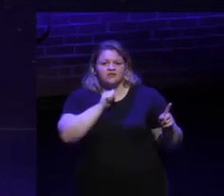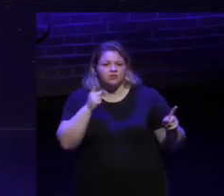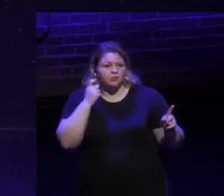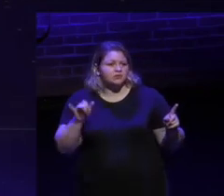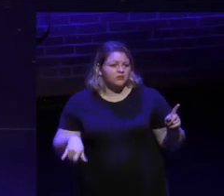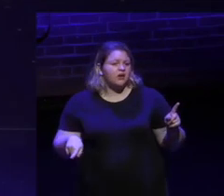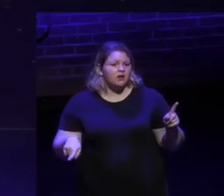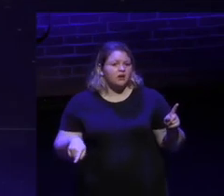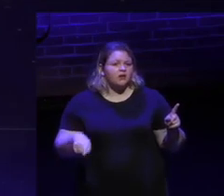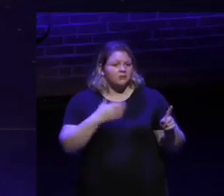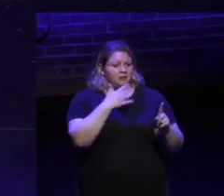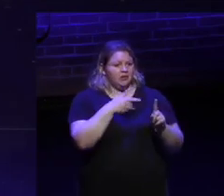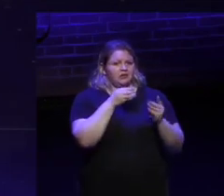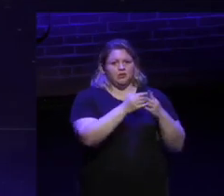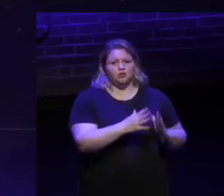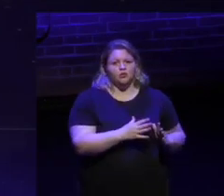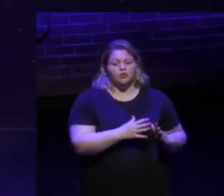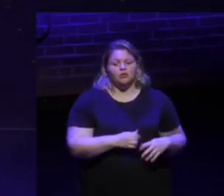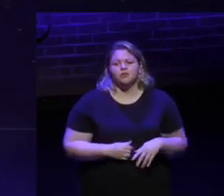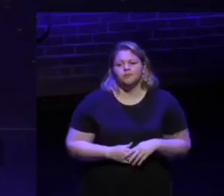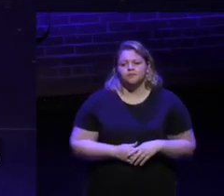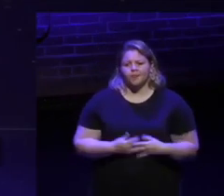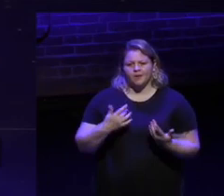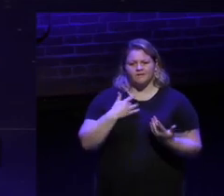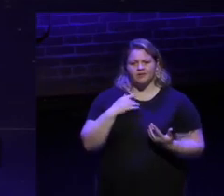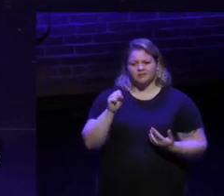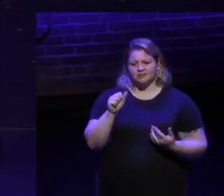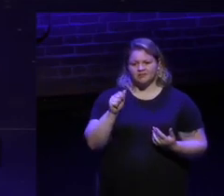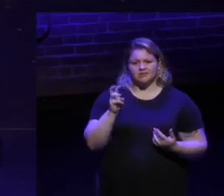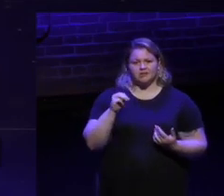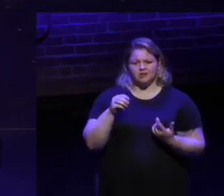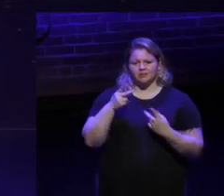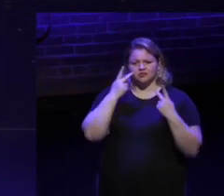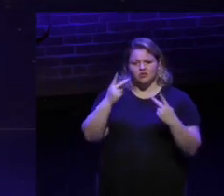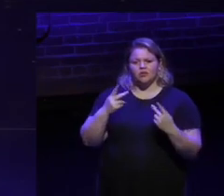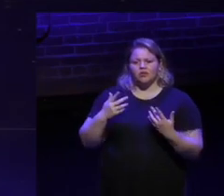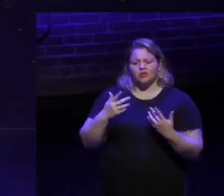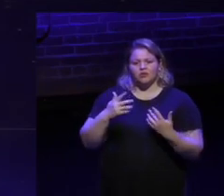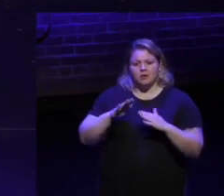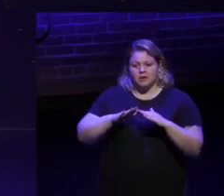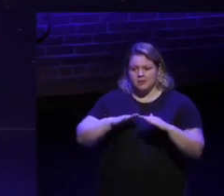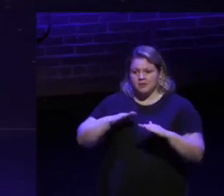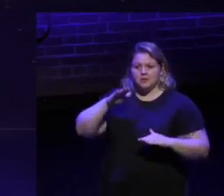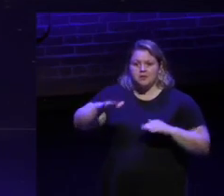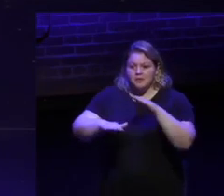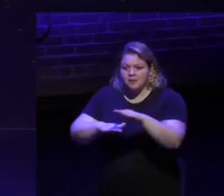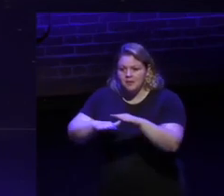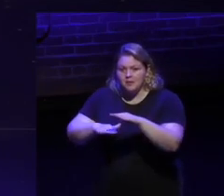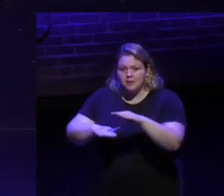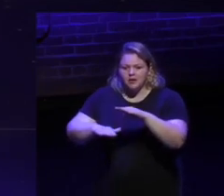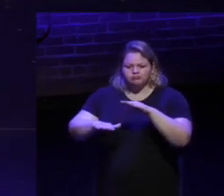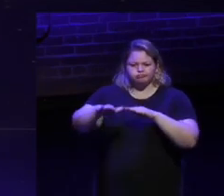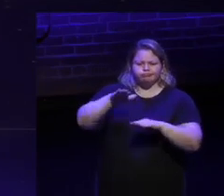Salem and feeling like this amazing community, you know, took two steps forward and one step back. And some of the lessons that I learned in Chelsea